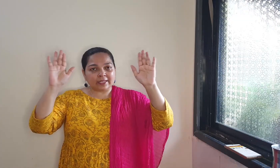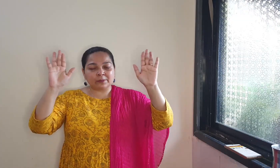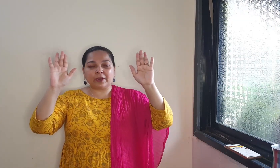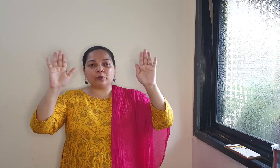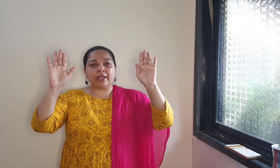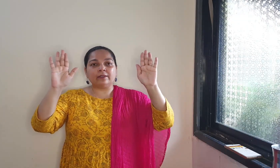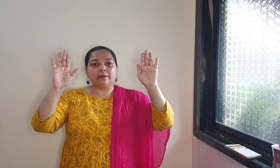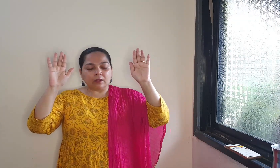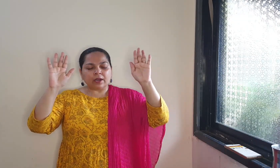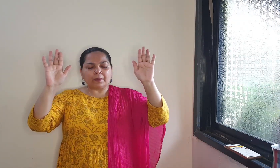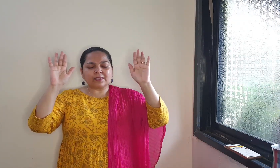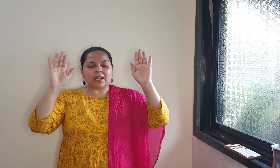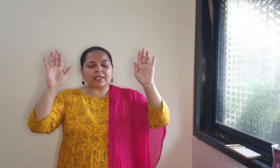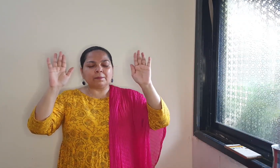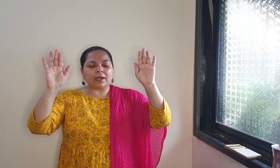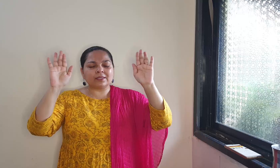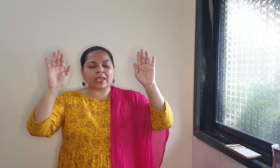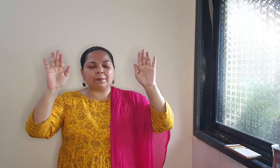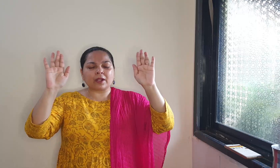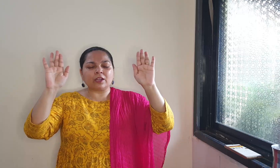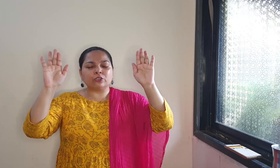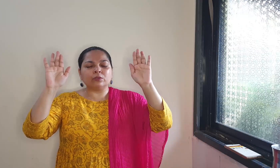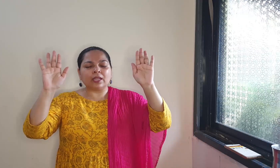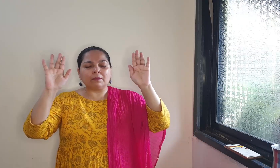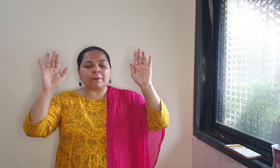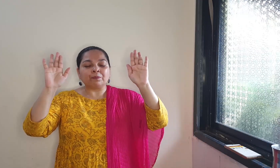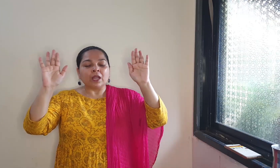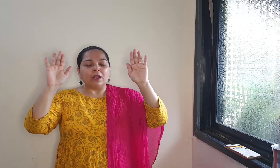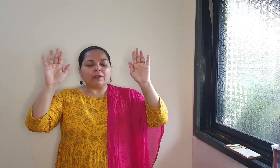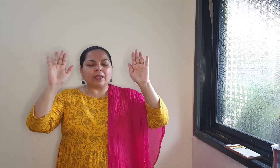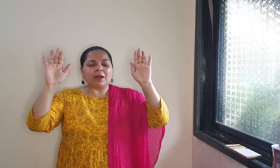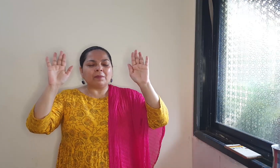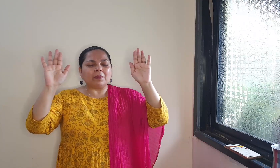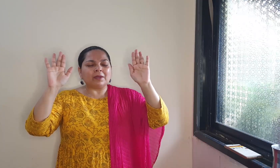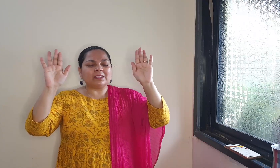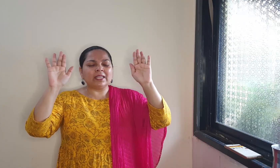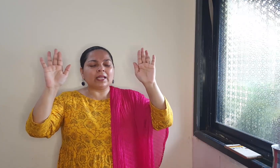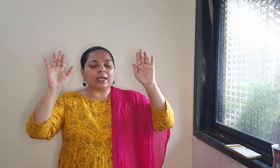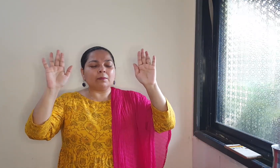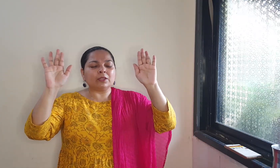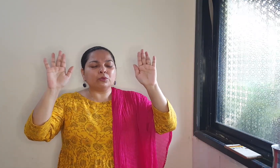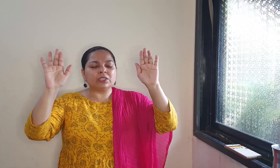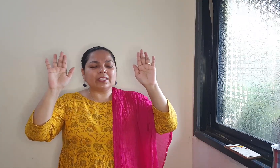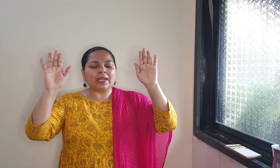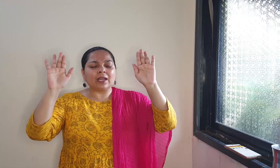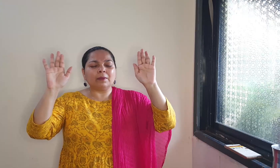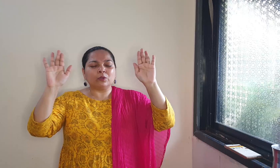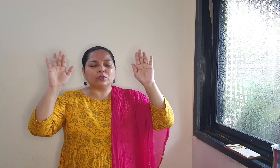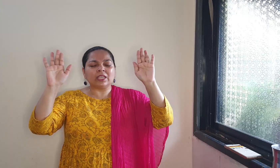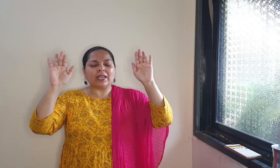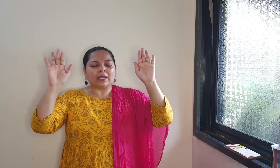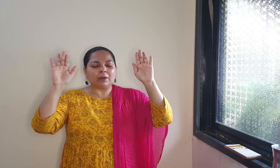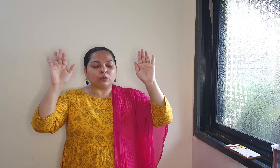and let's pray together. Repasa ki palaske prakasho talaba. Re ba ba ba ba sita laga ba do sita laga